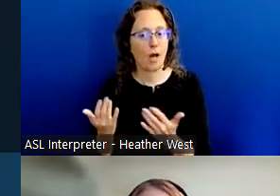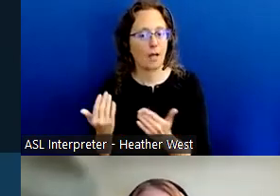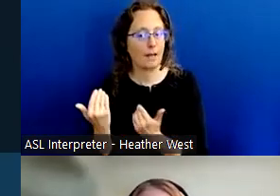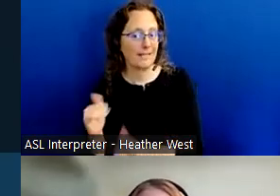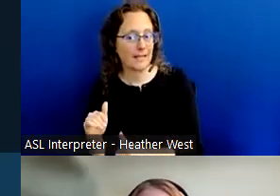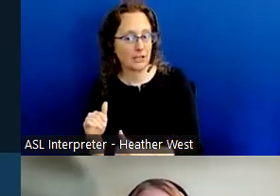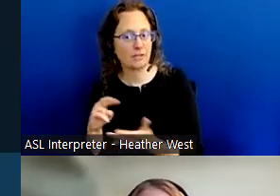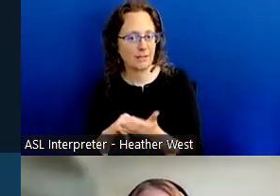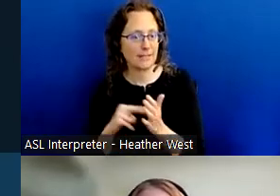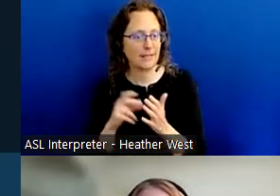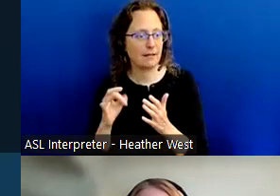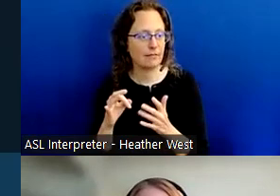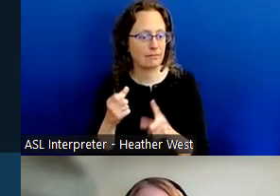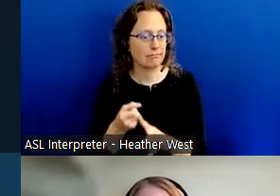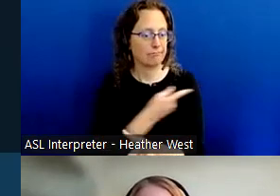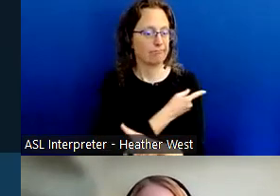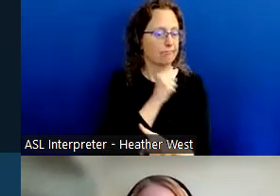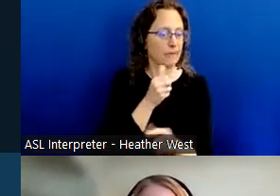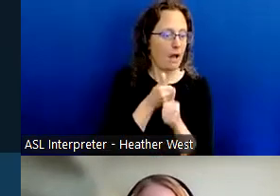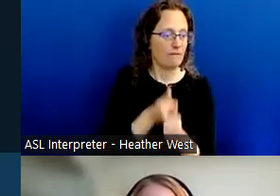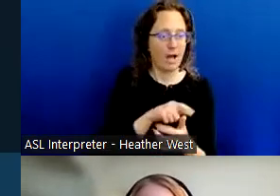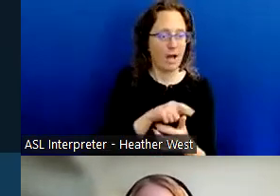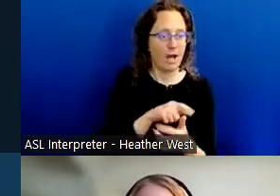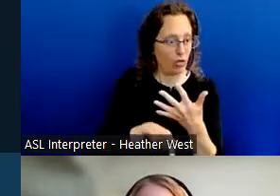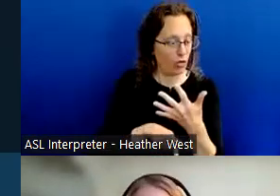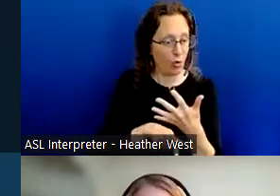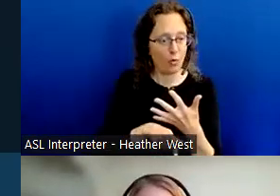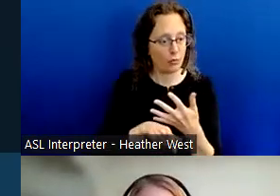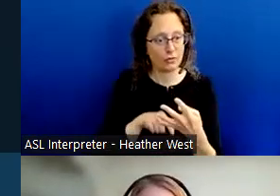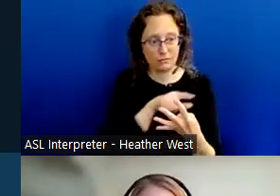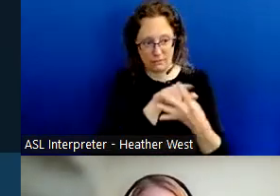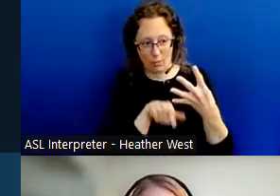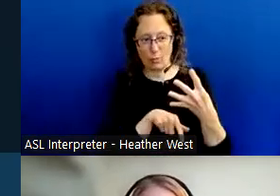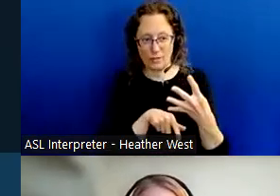objectives, we would likely not be able to fund those projects.